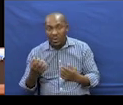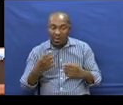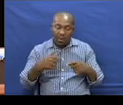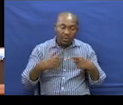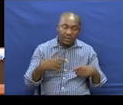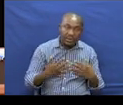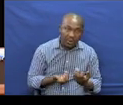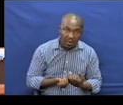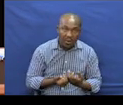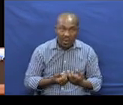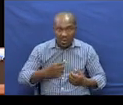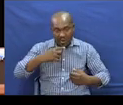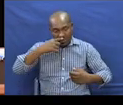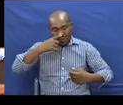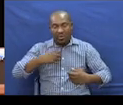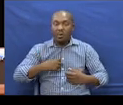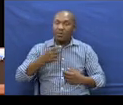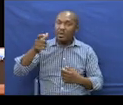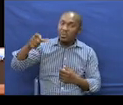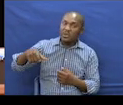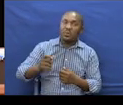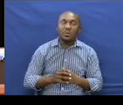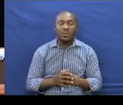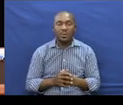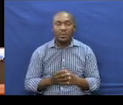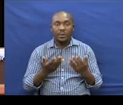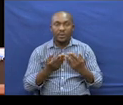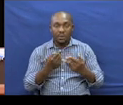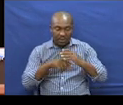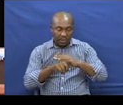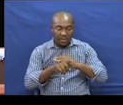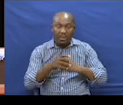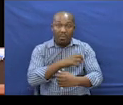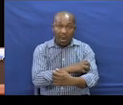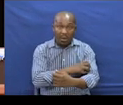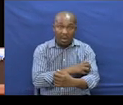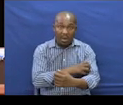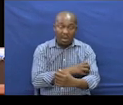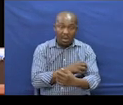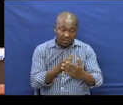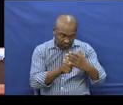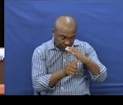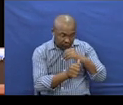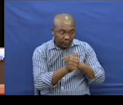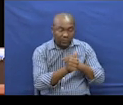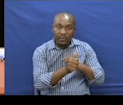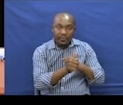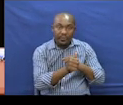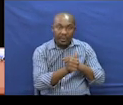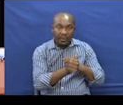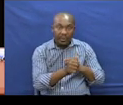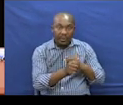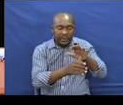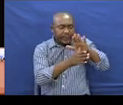that person. When it happens that a leader, someone in power, for instance, abuses a certain law, and a